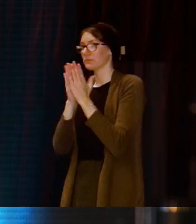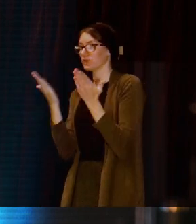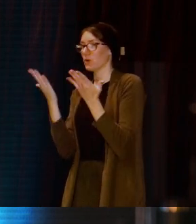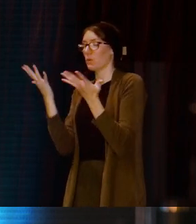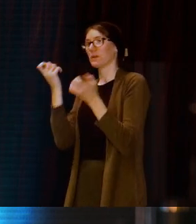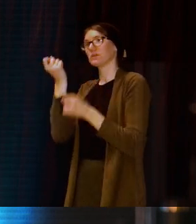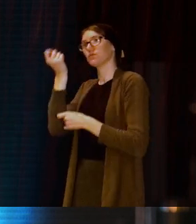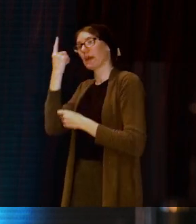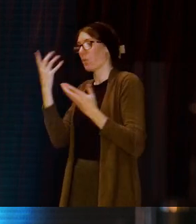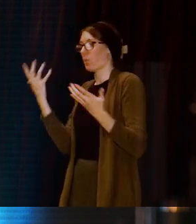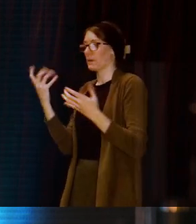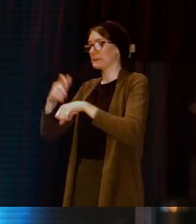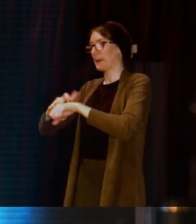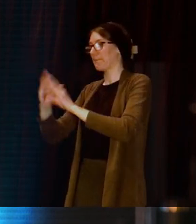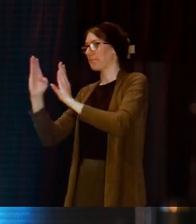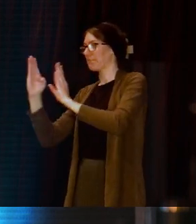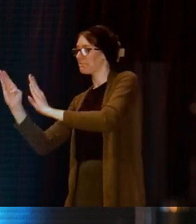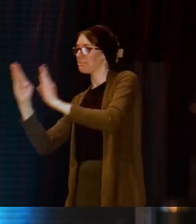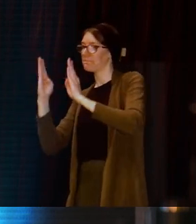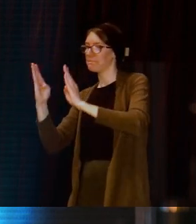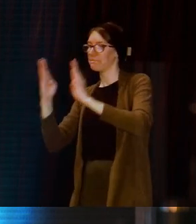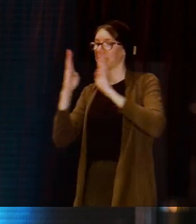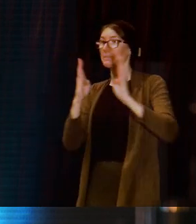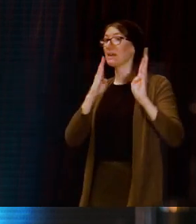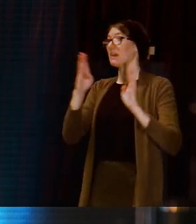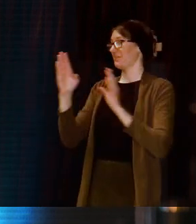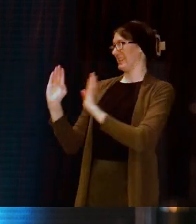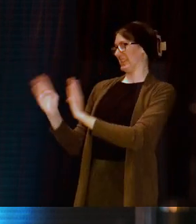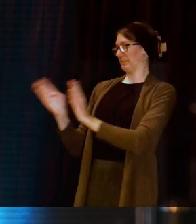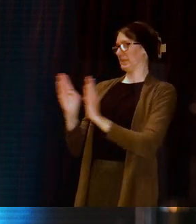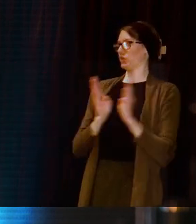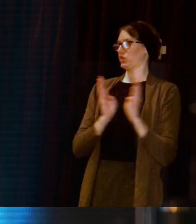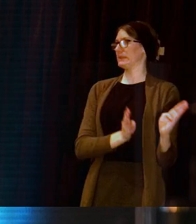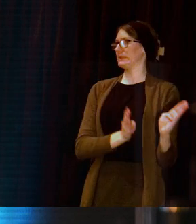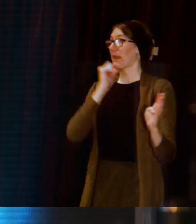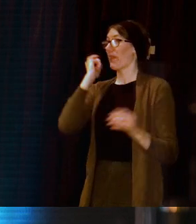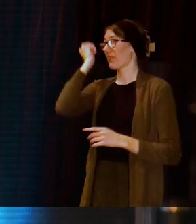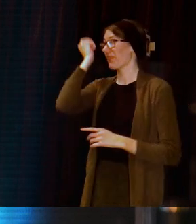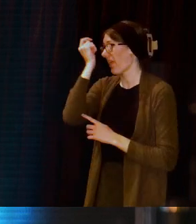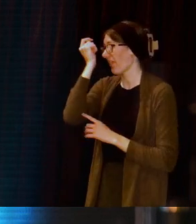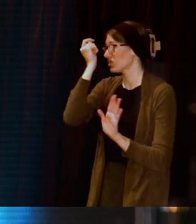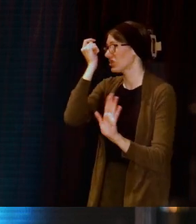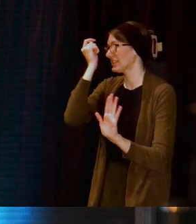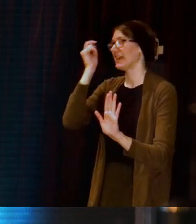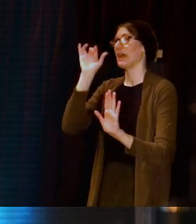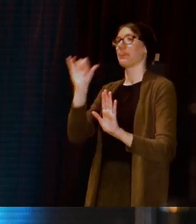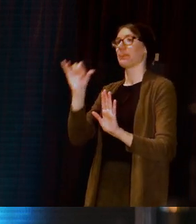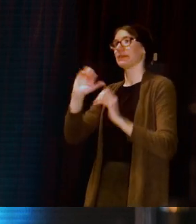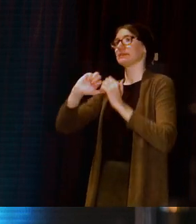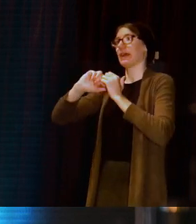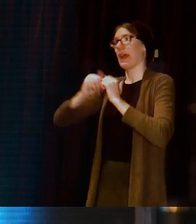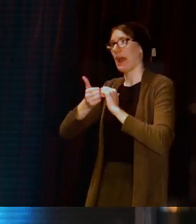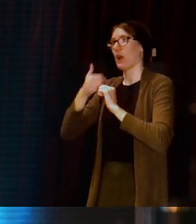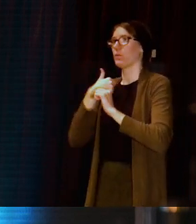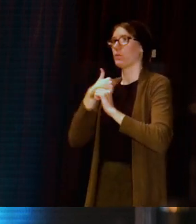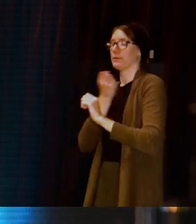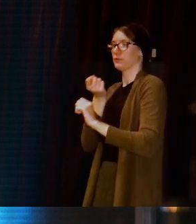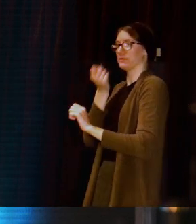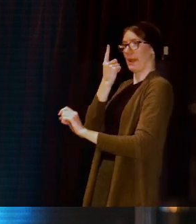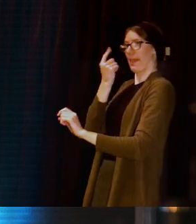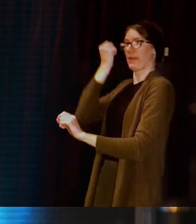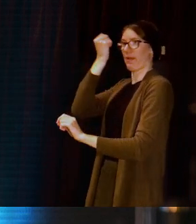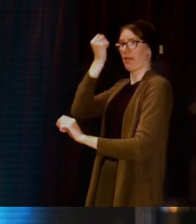with. But more than anything else, I want to say dispensationalism isn't so much a theology as much as it is a way of doing